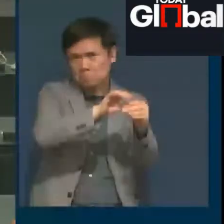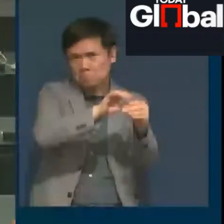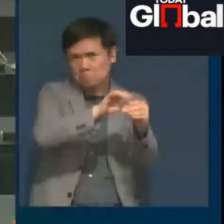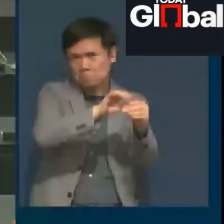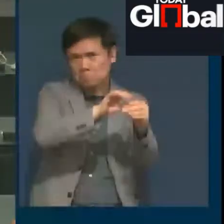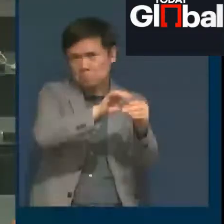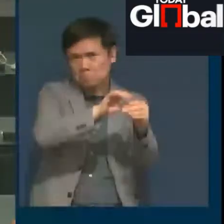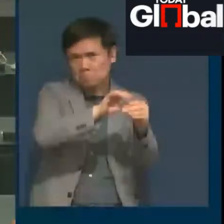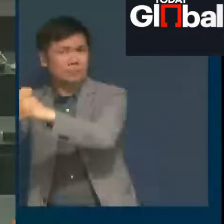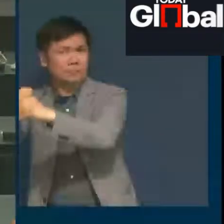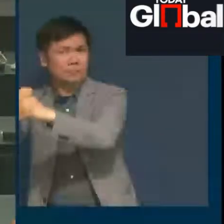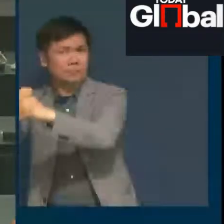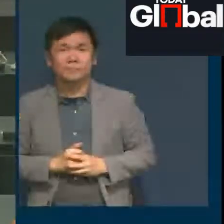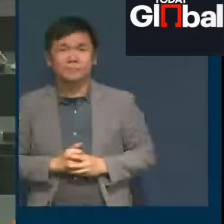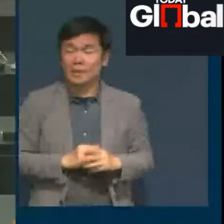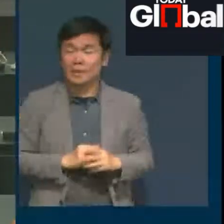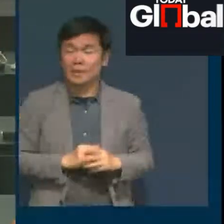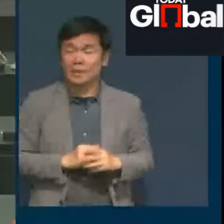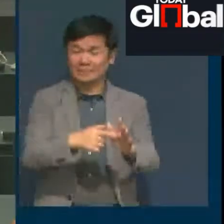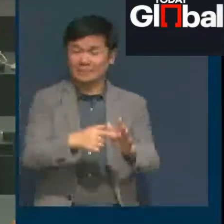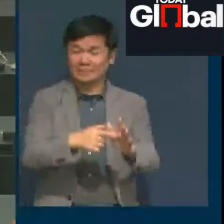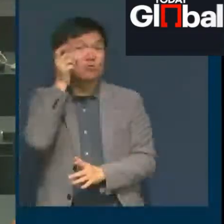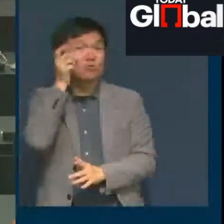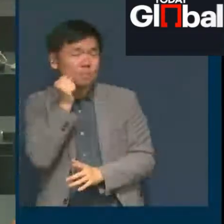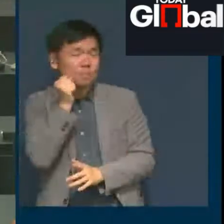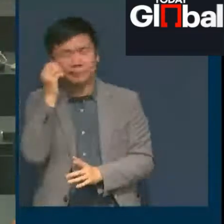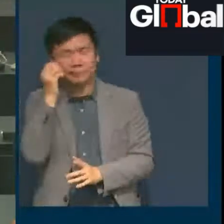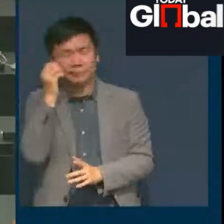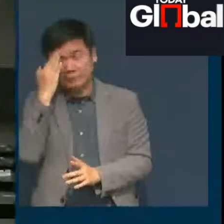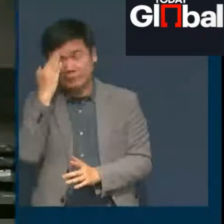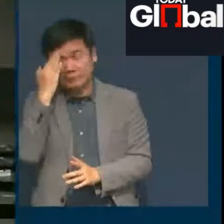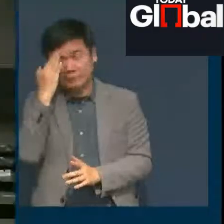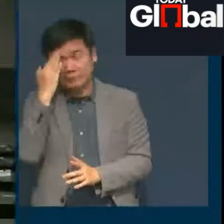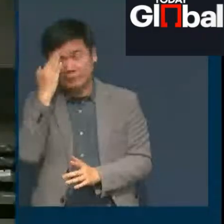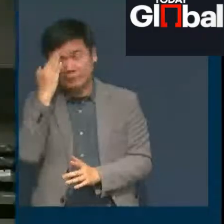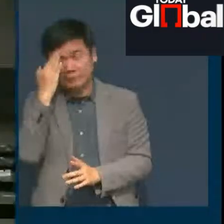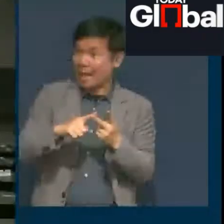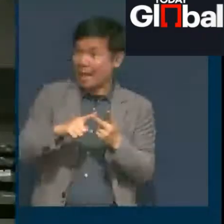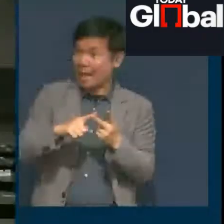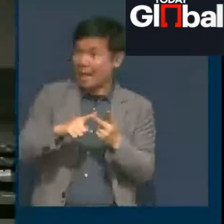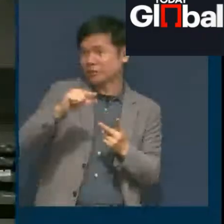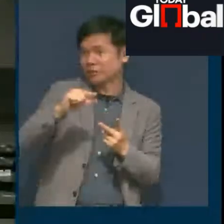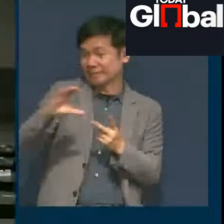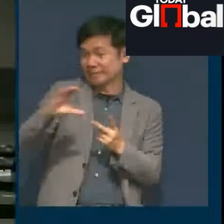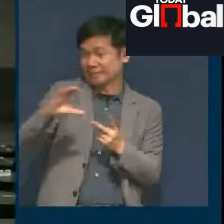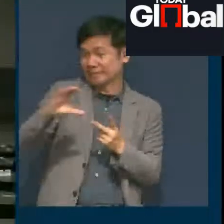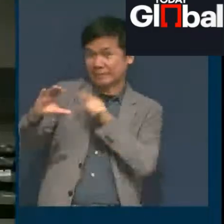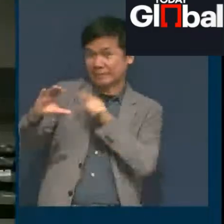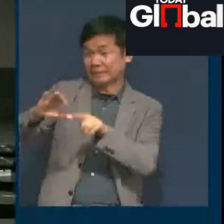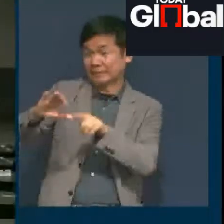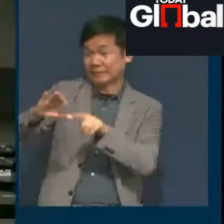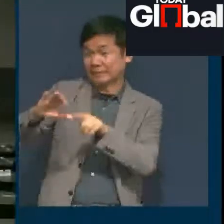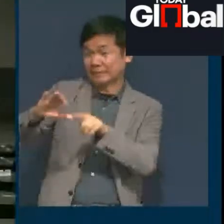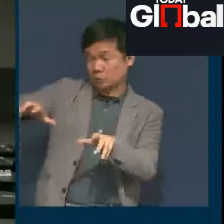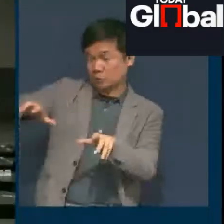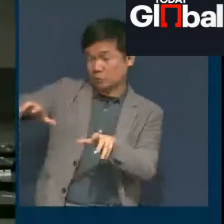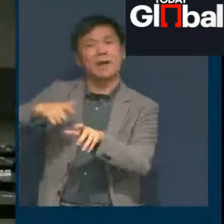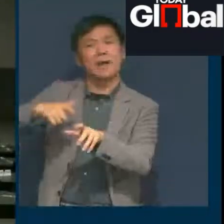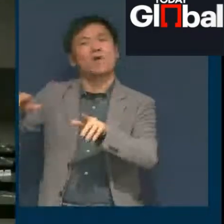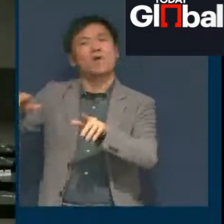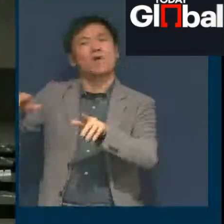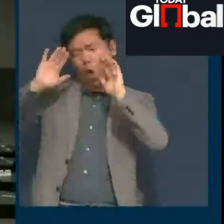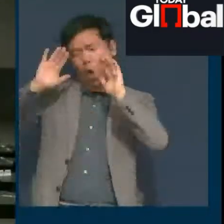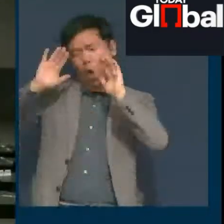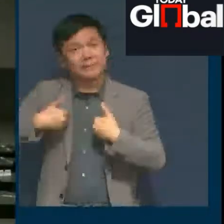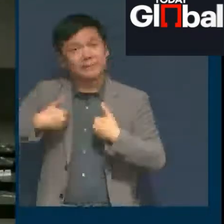a day related to the Down syndrome and the Gulf states Day on Autism and